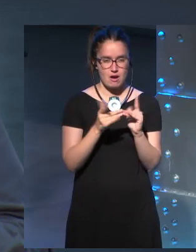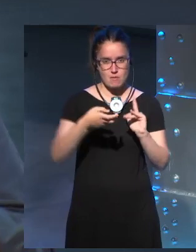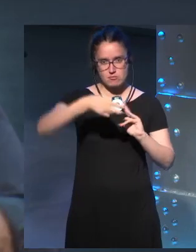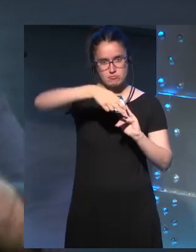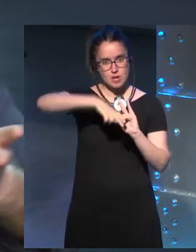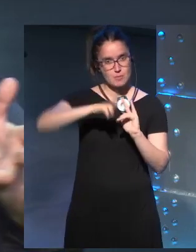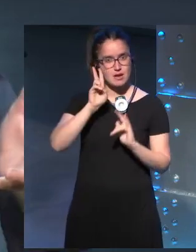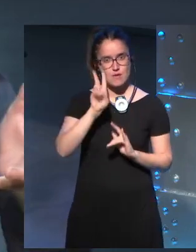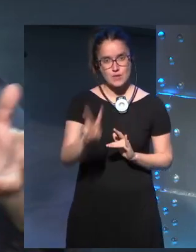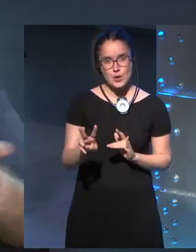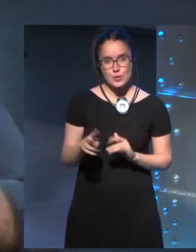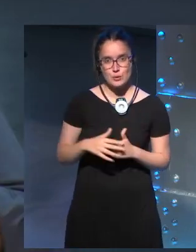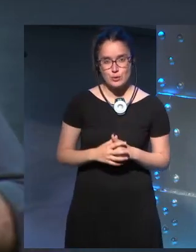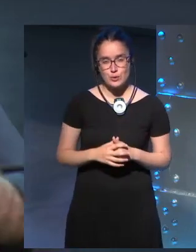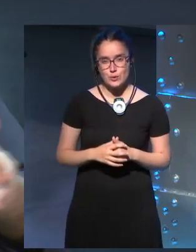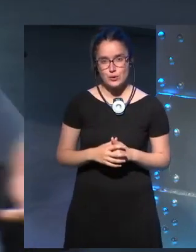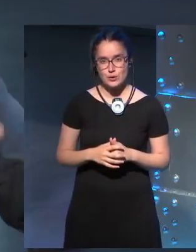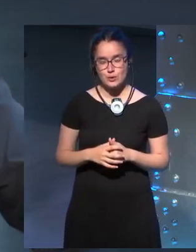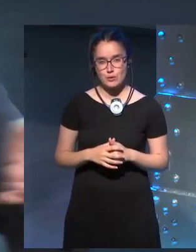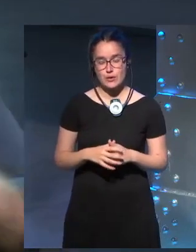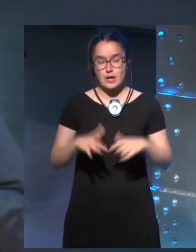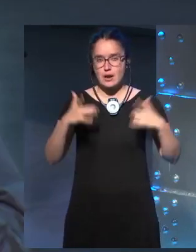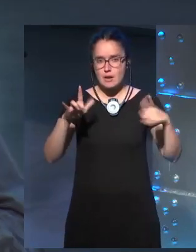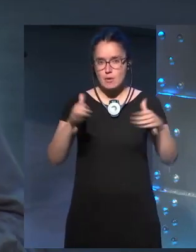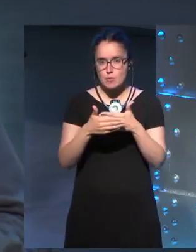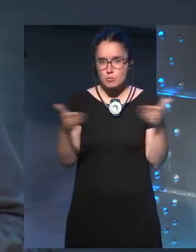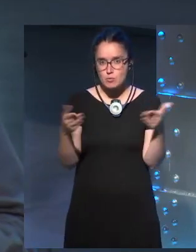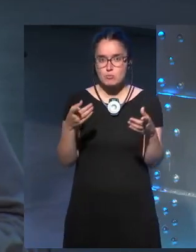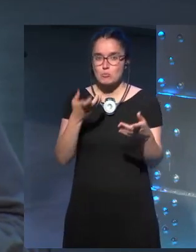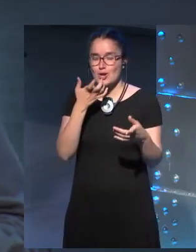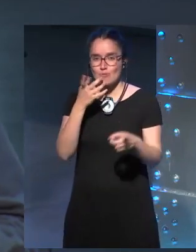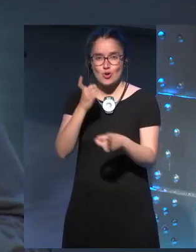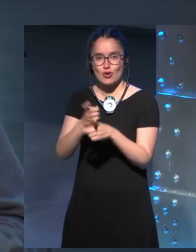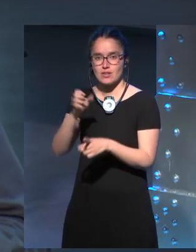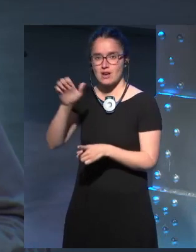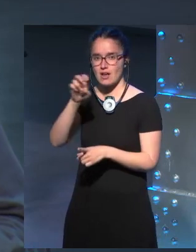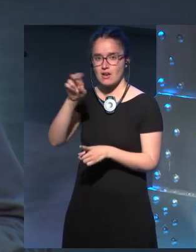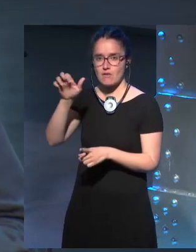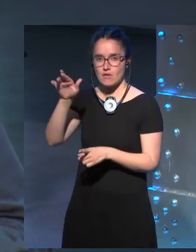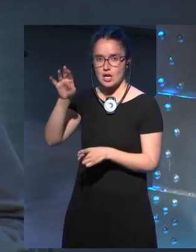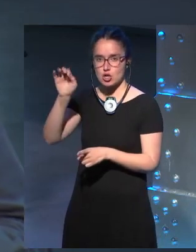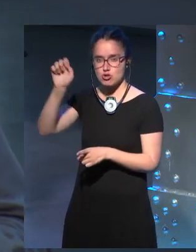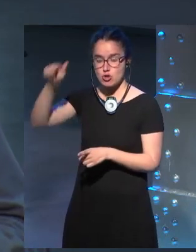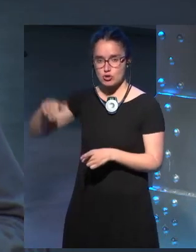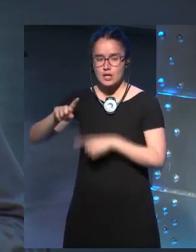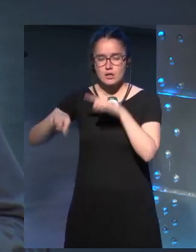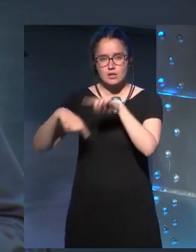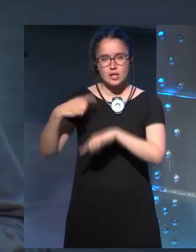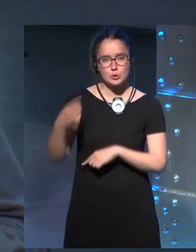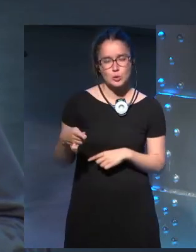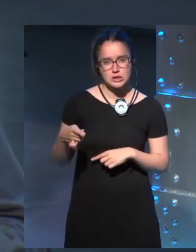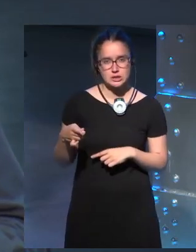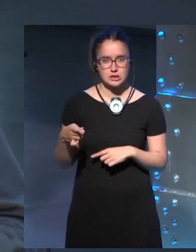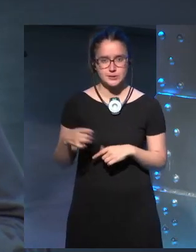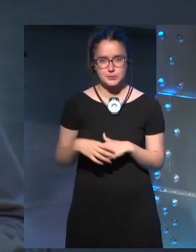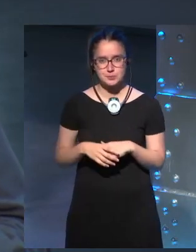watching at the early kickoff against, say, Everton or something, and then I find myself, at a